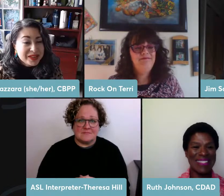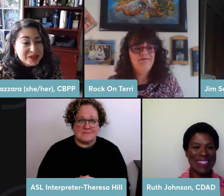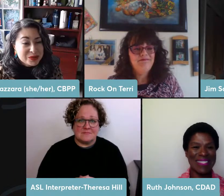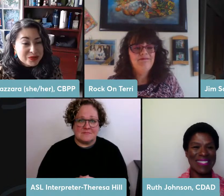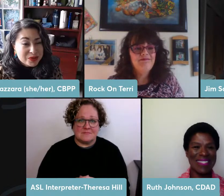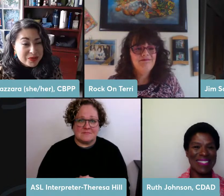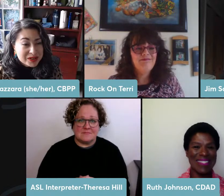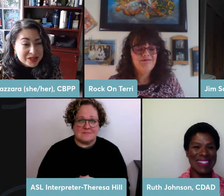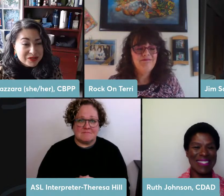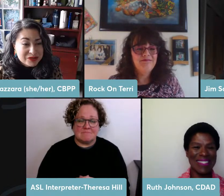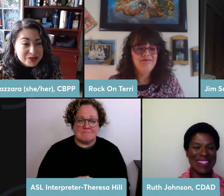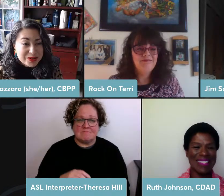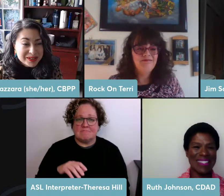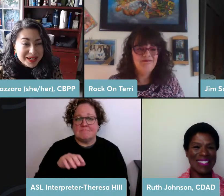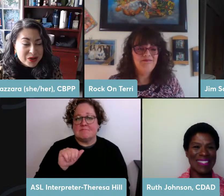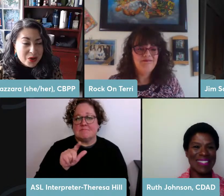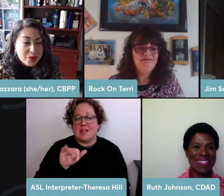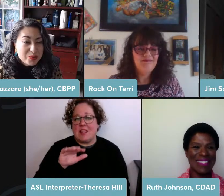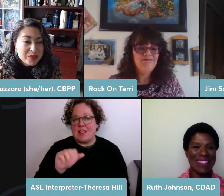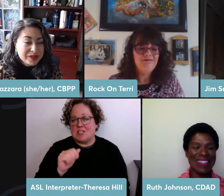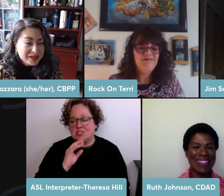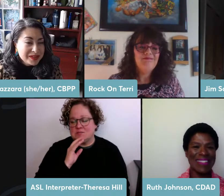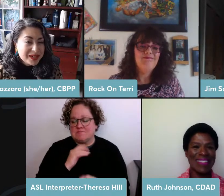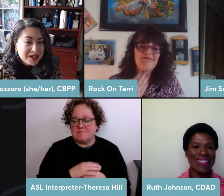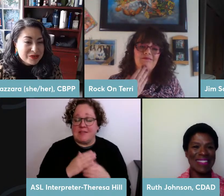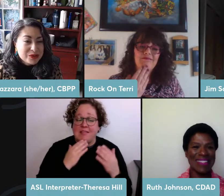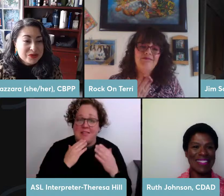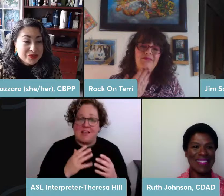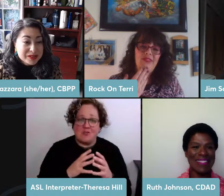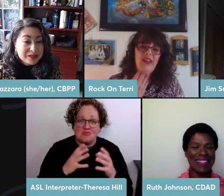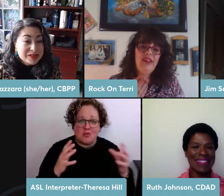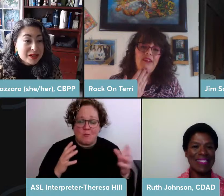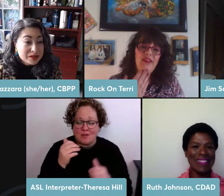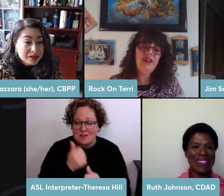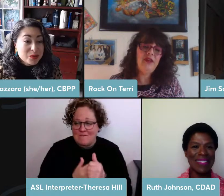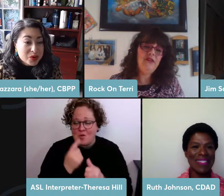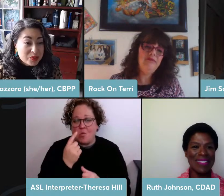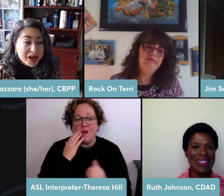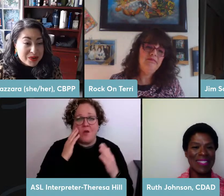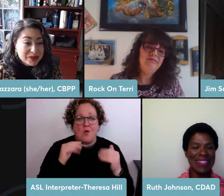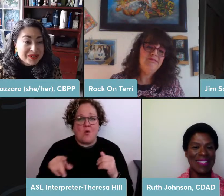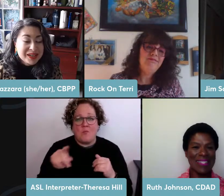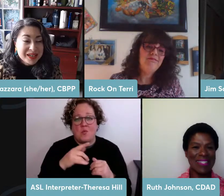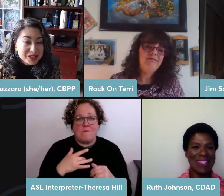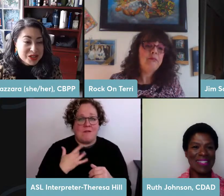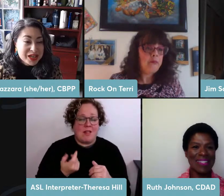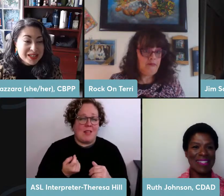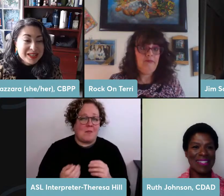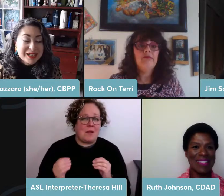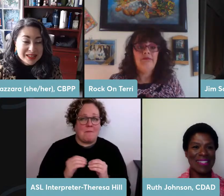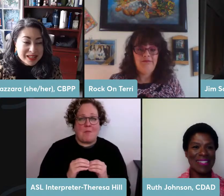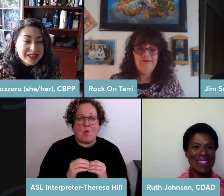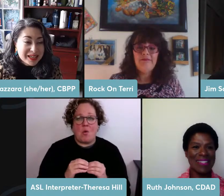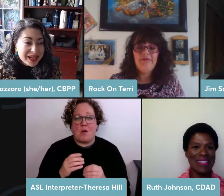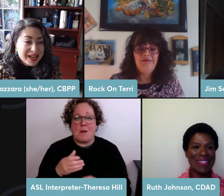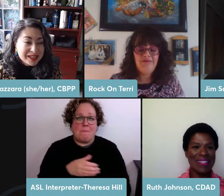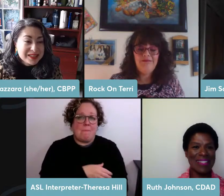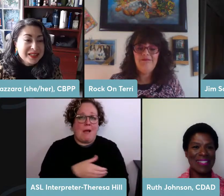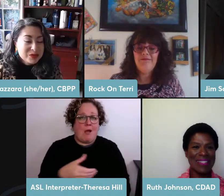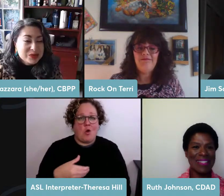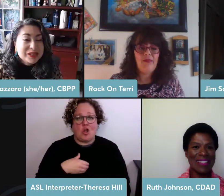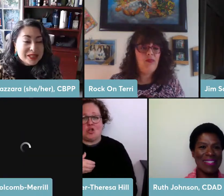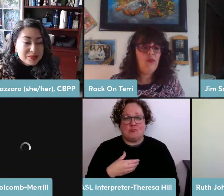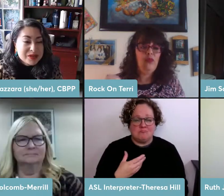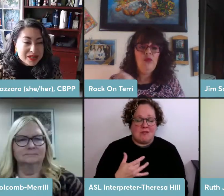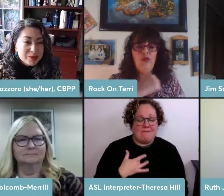All right. Well, thank you so much, everyone. I hope everyone feels a little more empowered and educated and like they